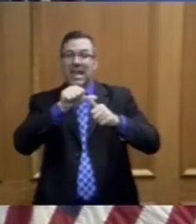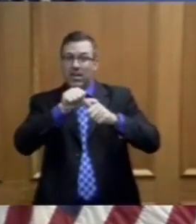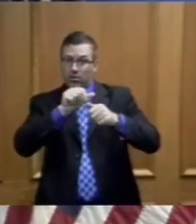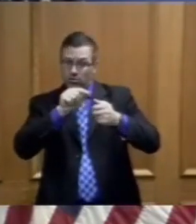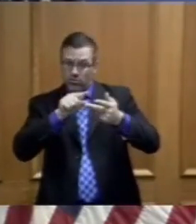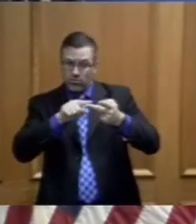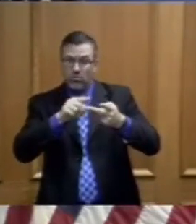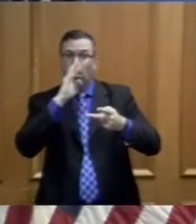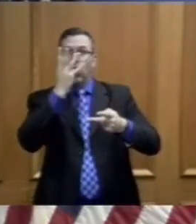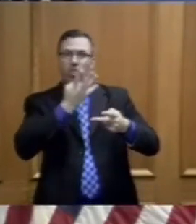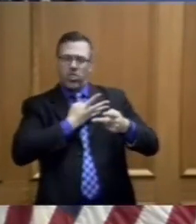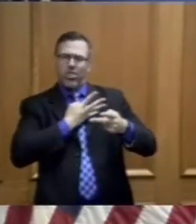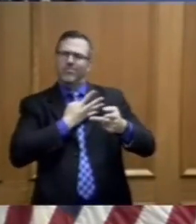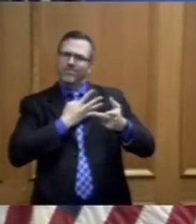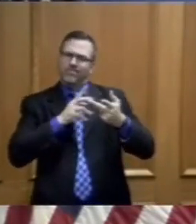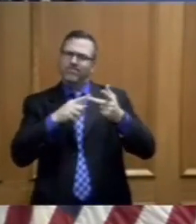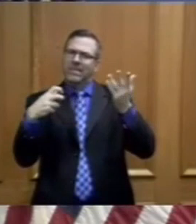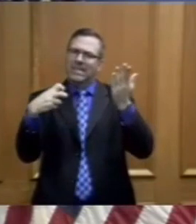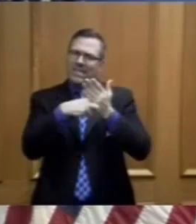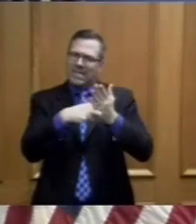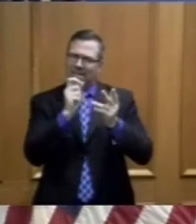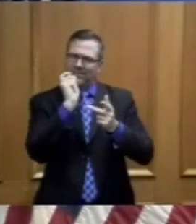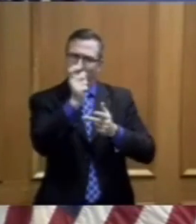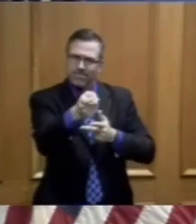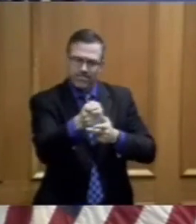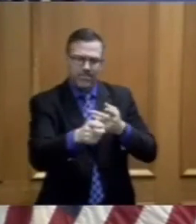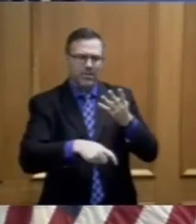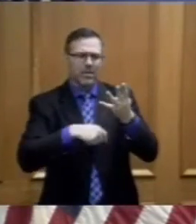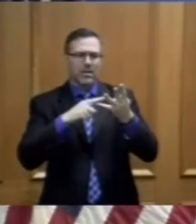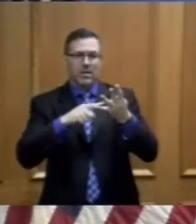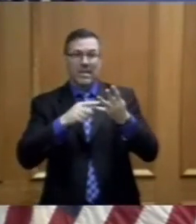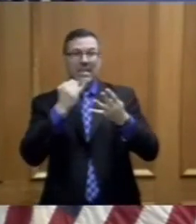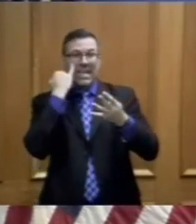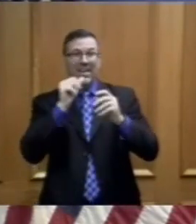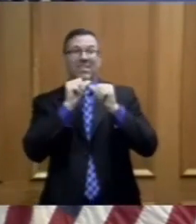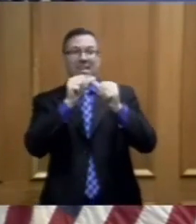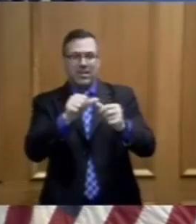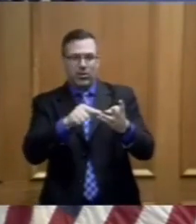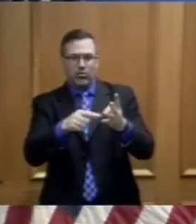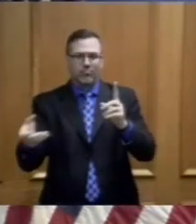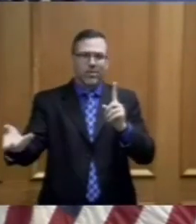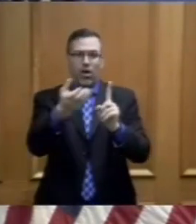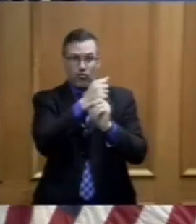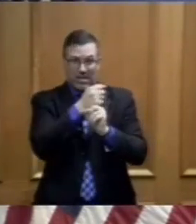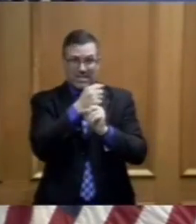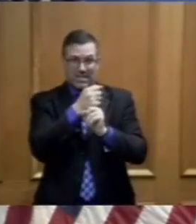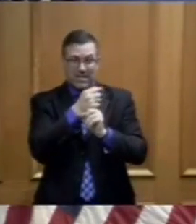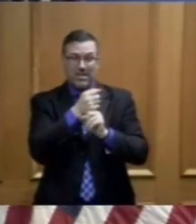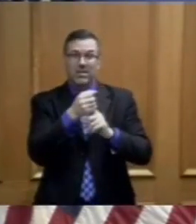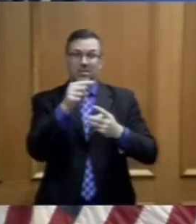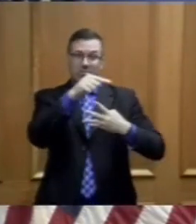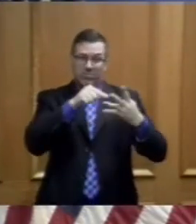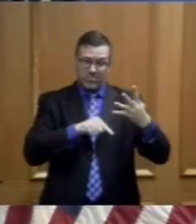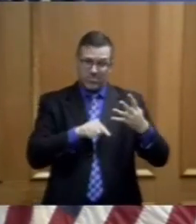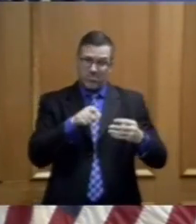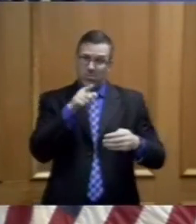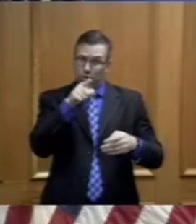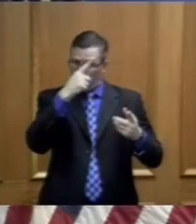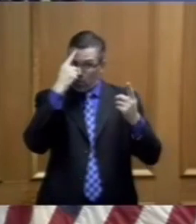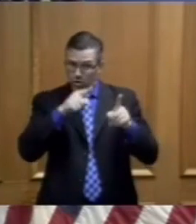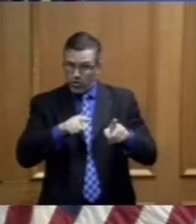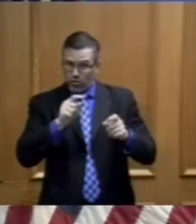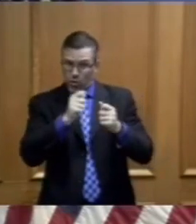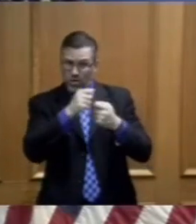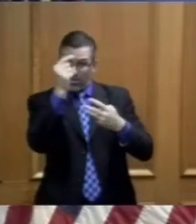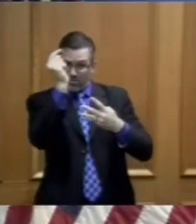and short of that, arresting them, all within a matter of days. I want to know if that's something that you're in line with them on. We've actually given